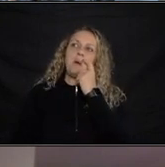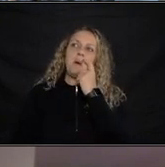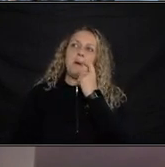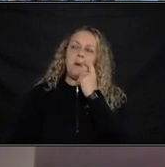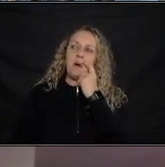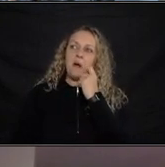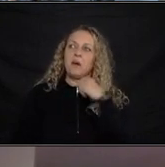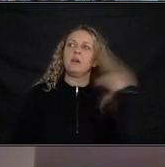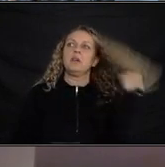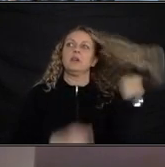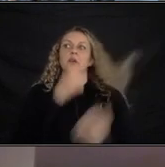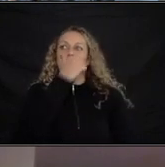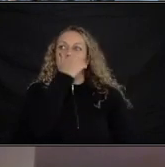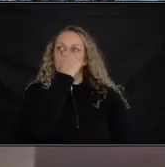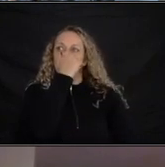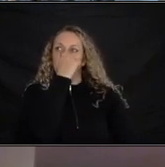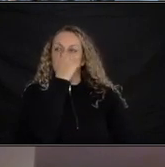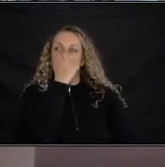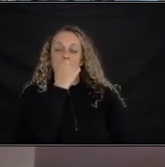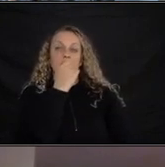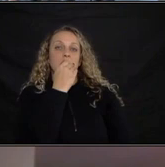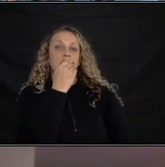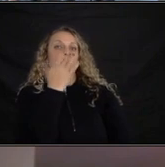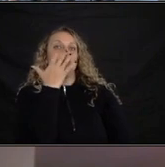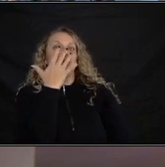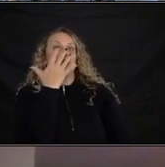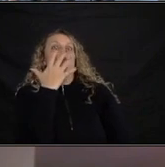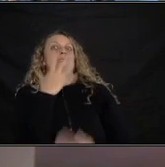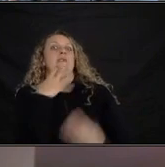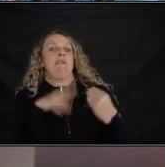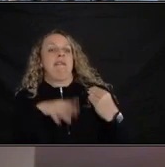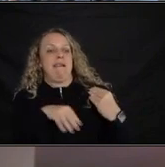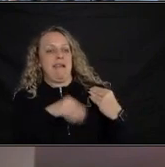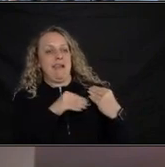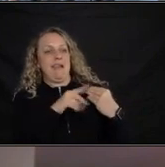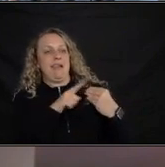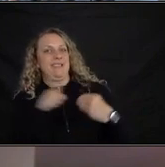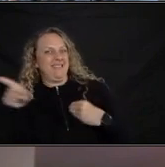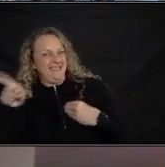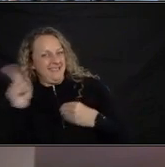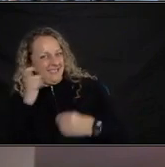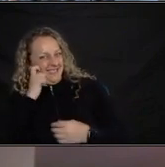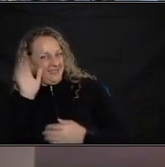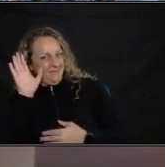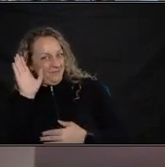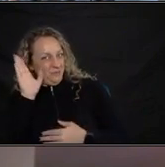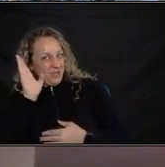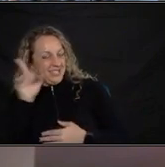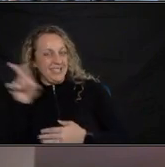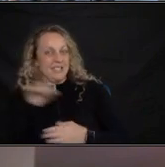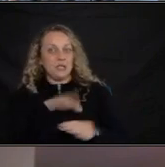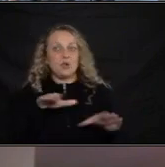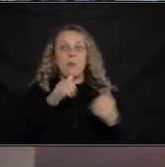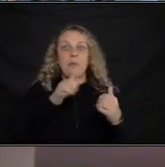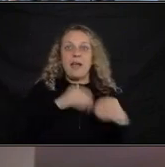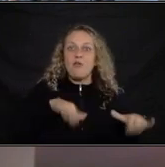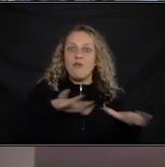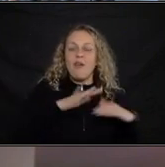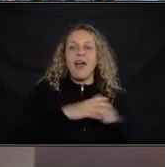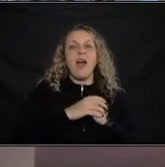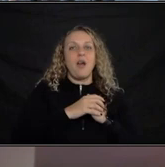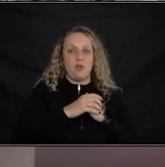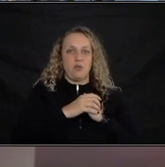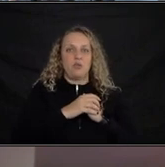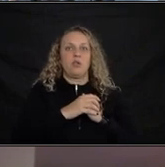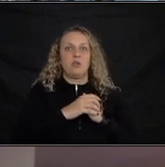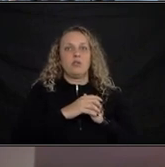So segue off of Eleanor's great presentation. This is the children's playground, ages